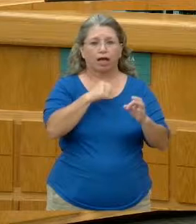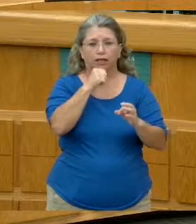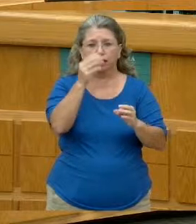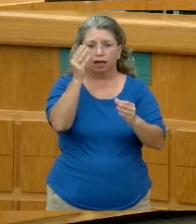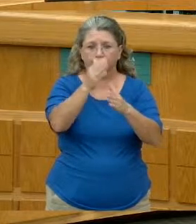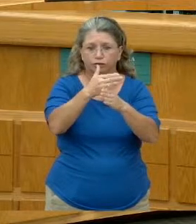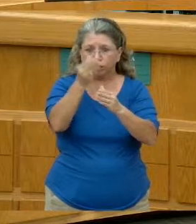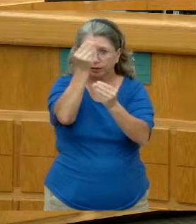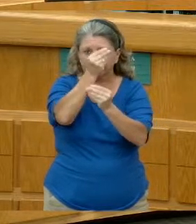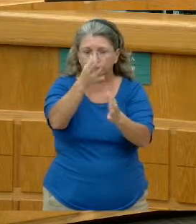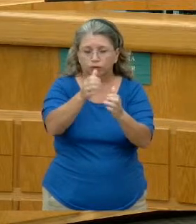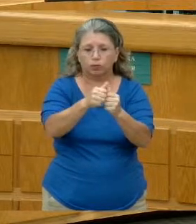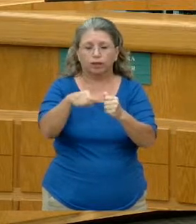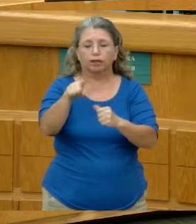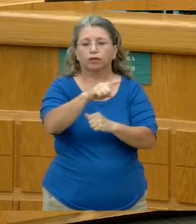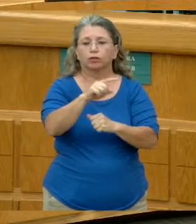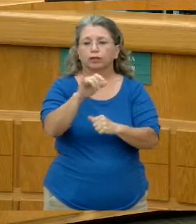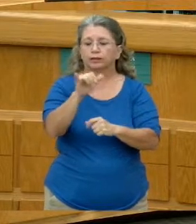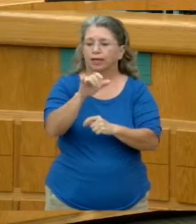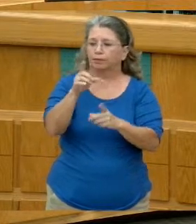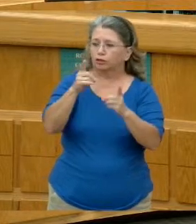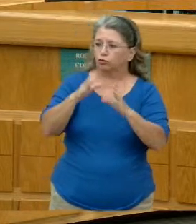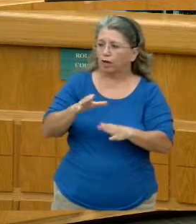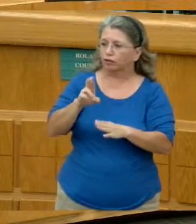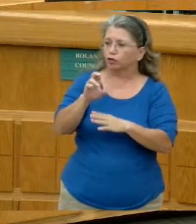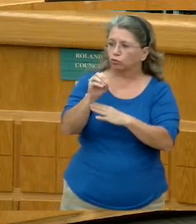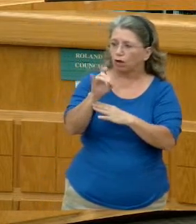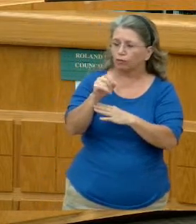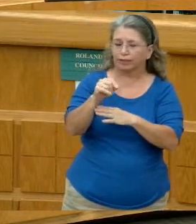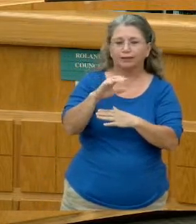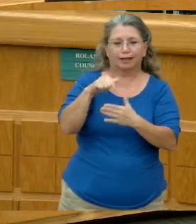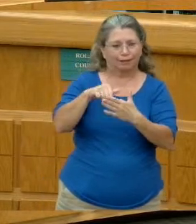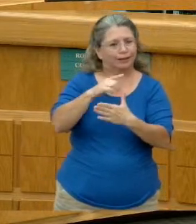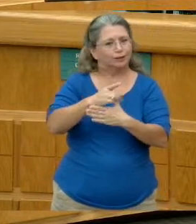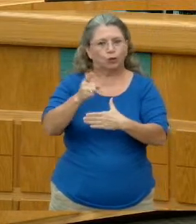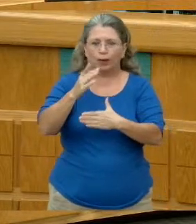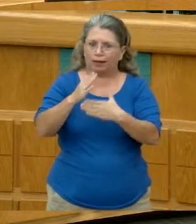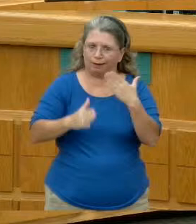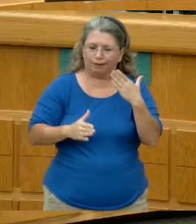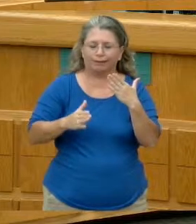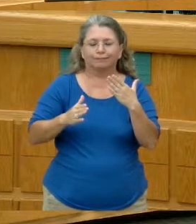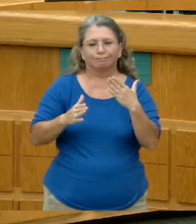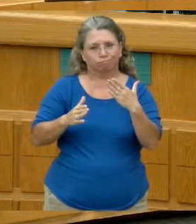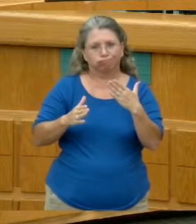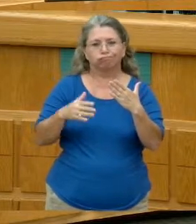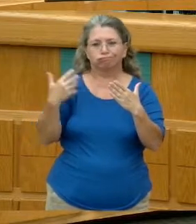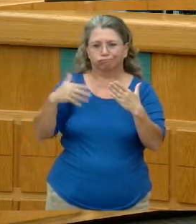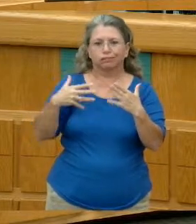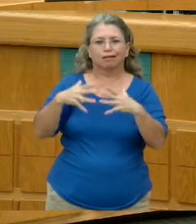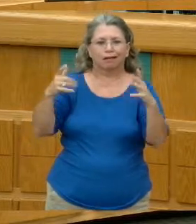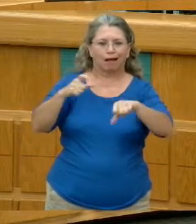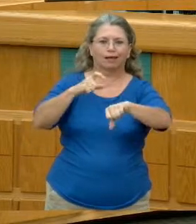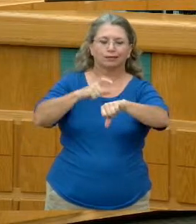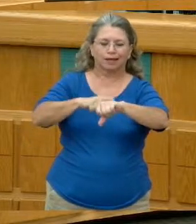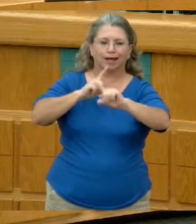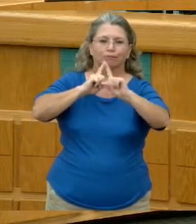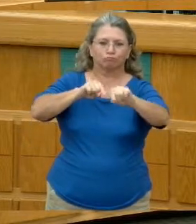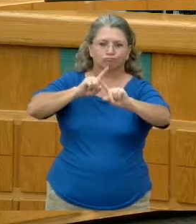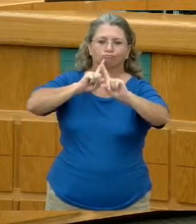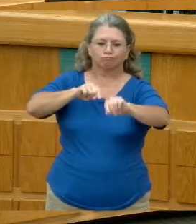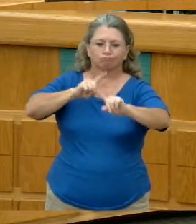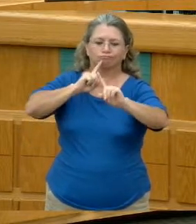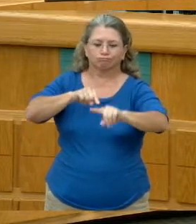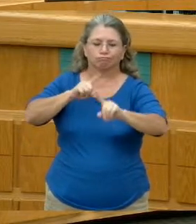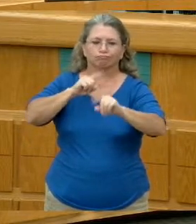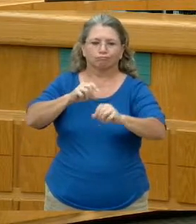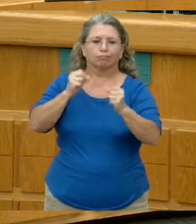like Director Rodriguez, all weekend we spent a lot of time responding to the interest from